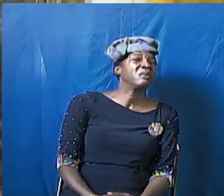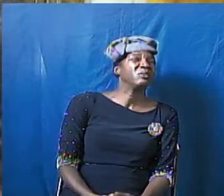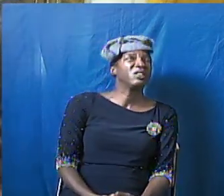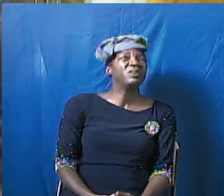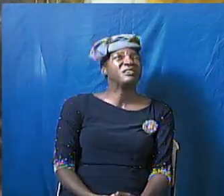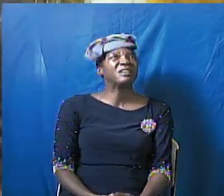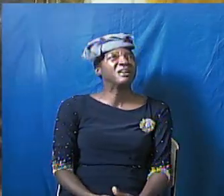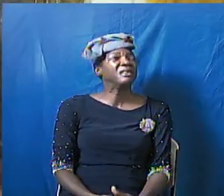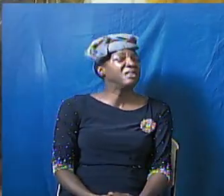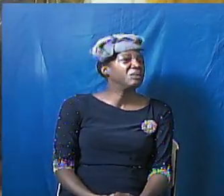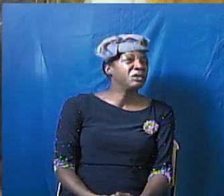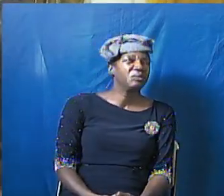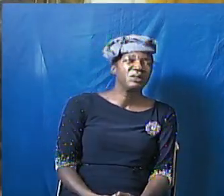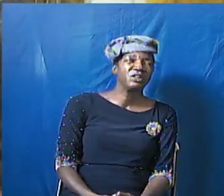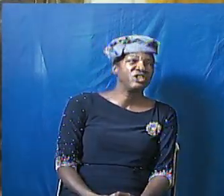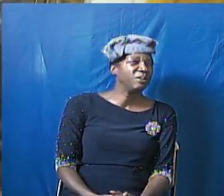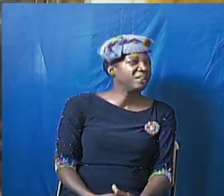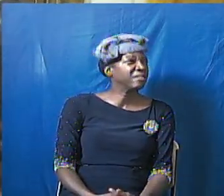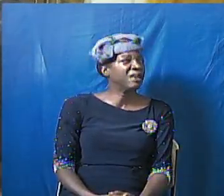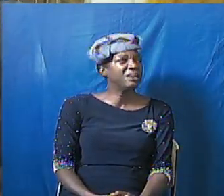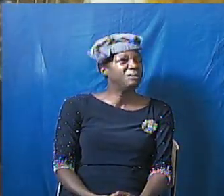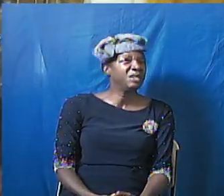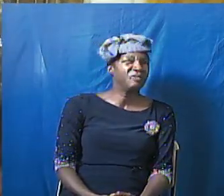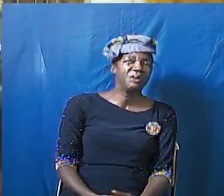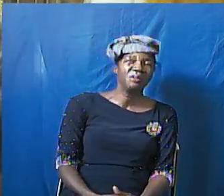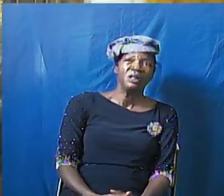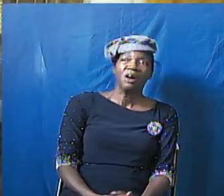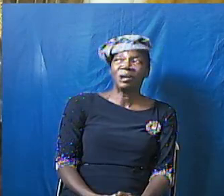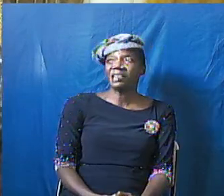Hallelujah. Hallelujah. Jesus.